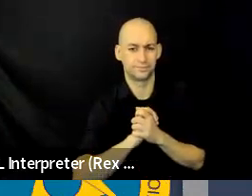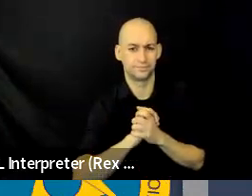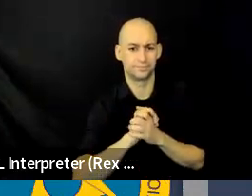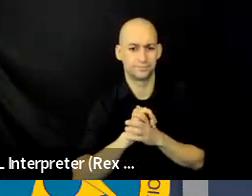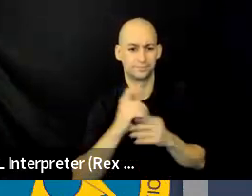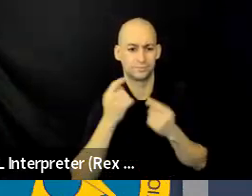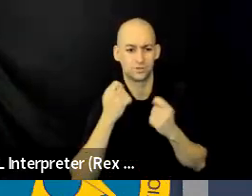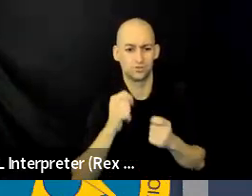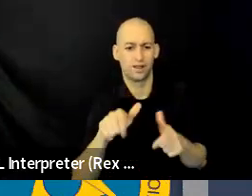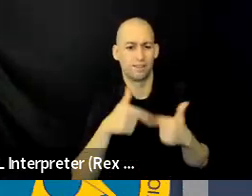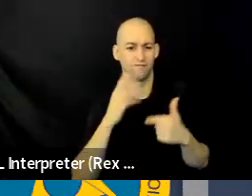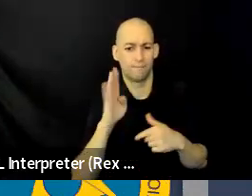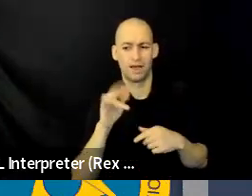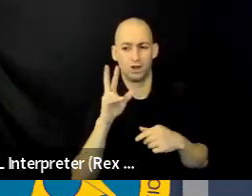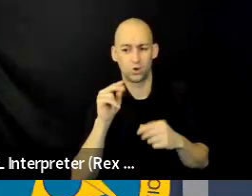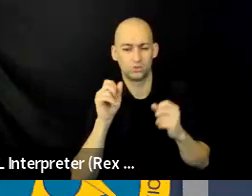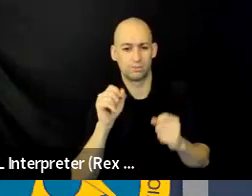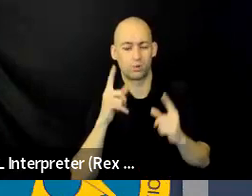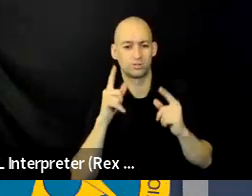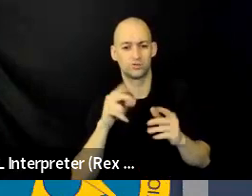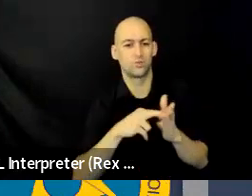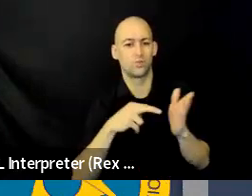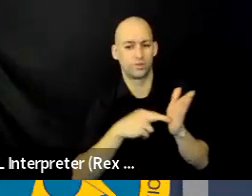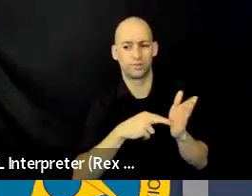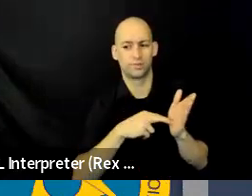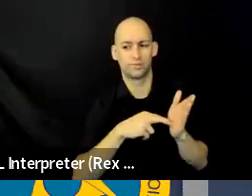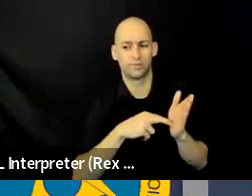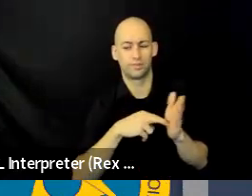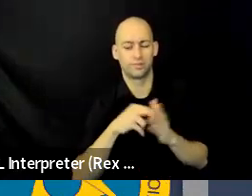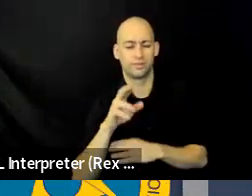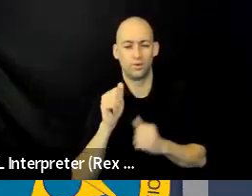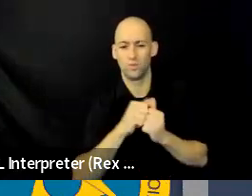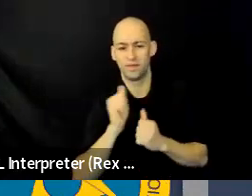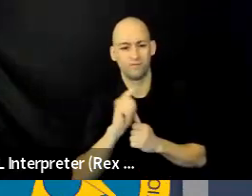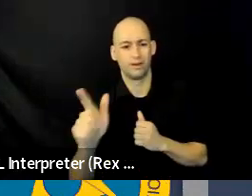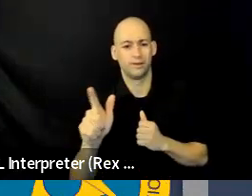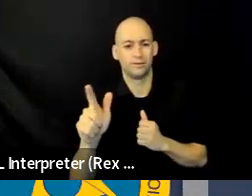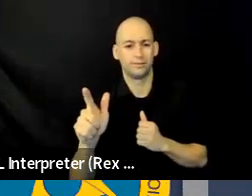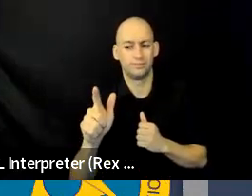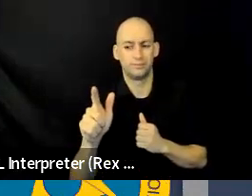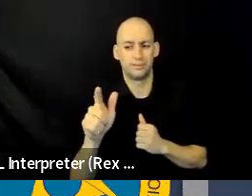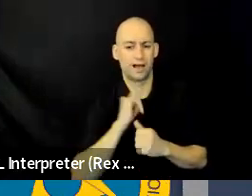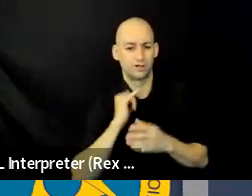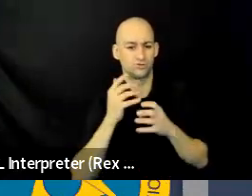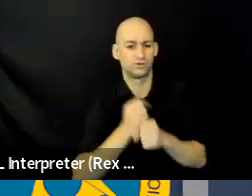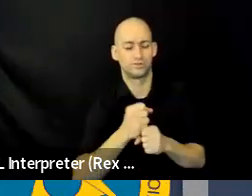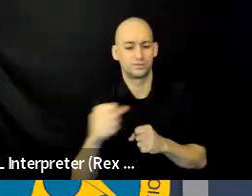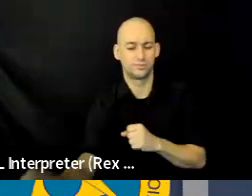I try to live by a no surprises rule with entities and individuals that I trust.